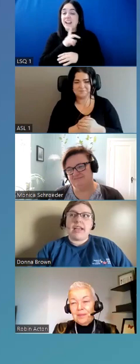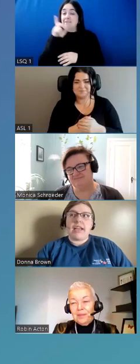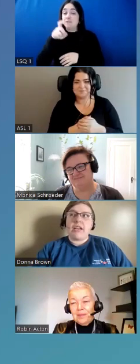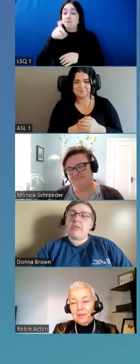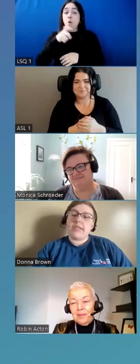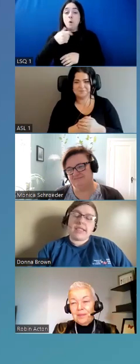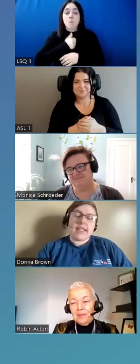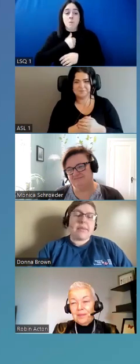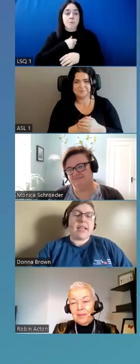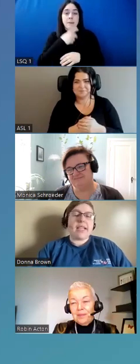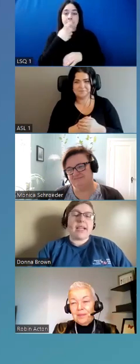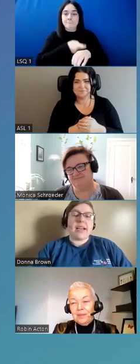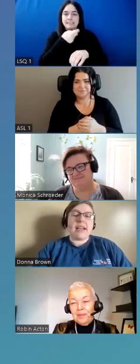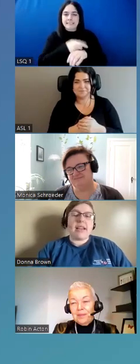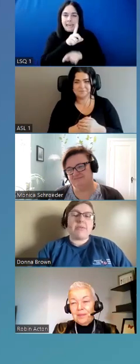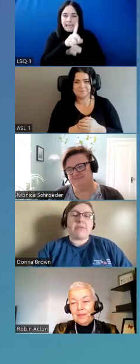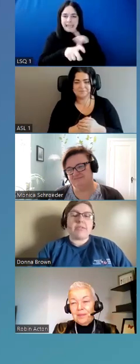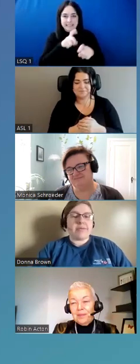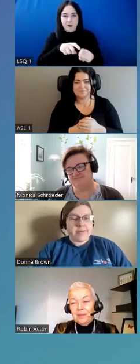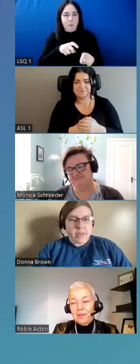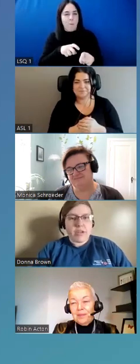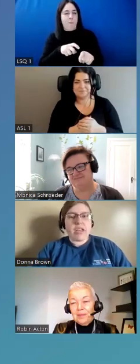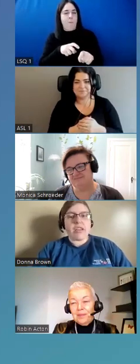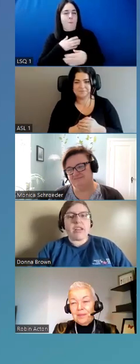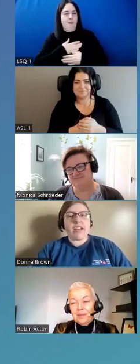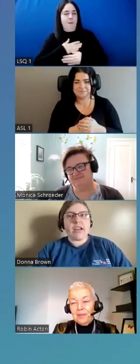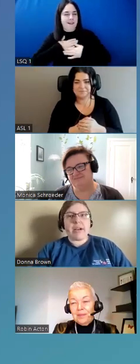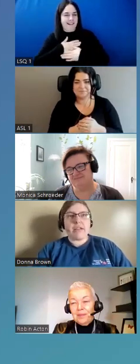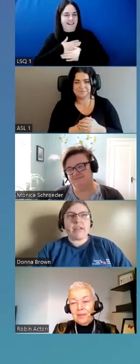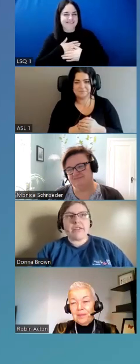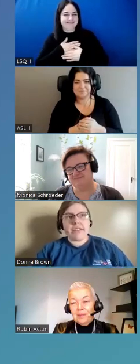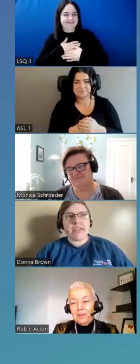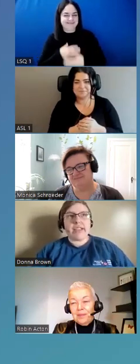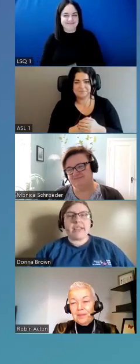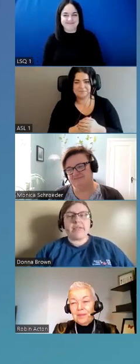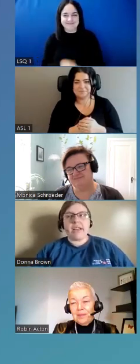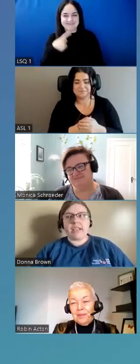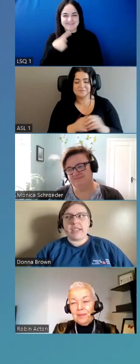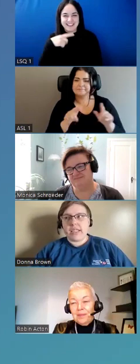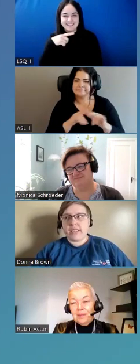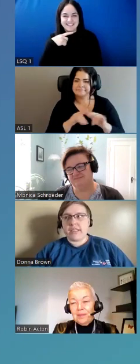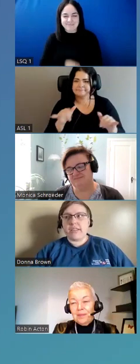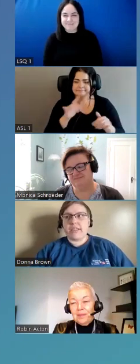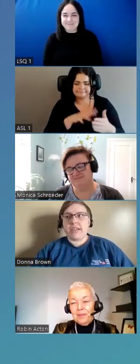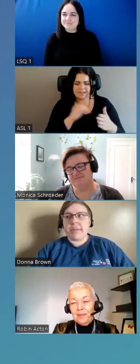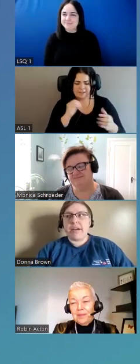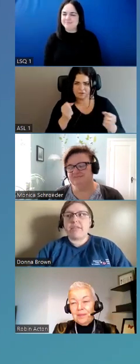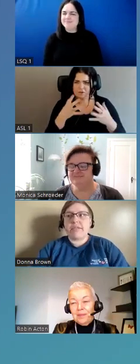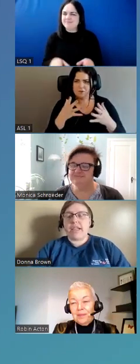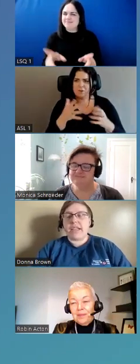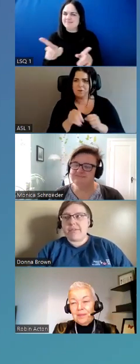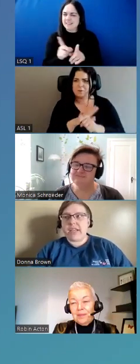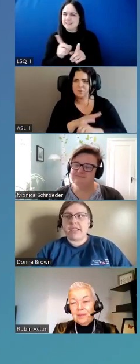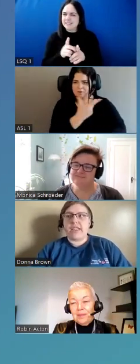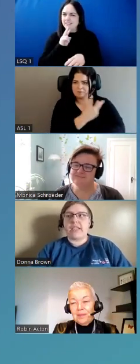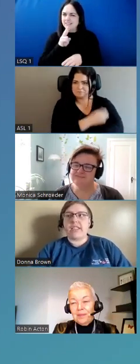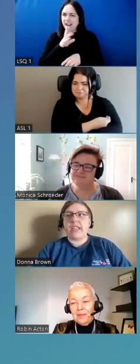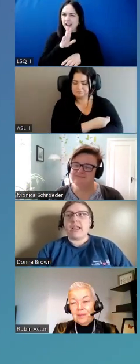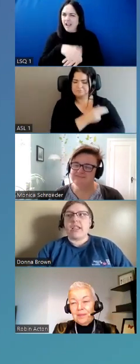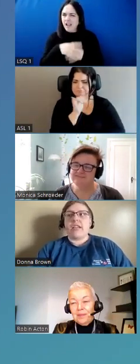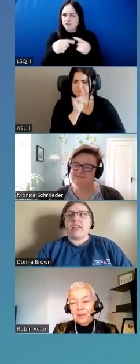And also at the same time, I've learned a lot about COVID-19 vaccines,